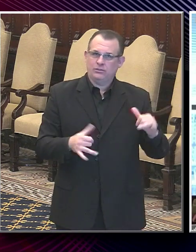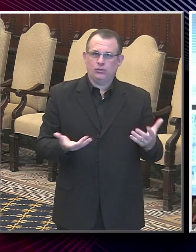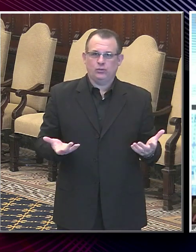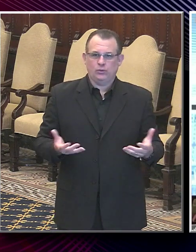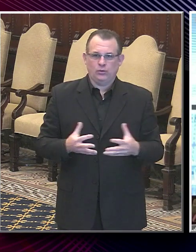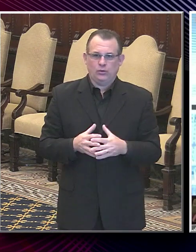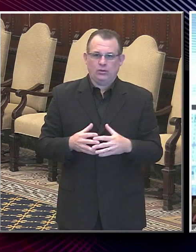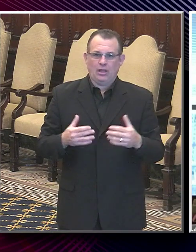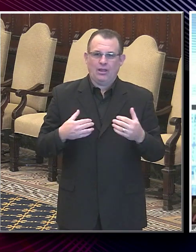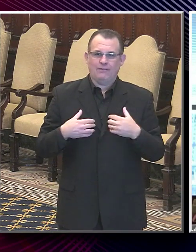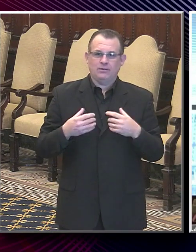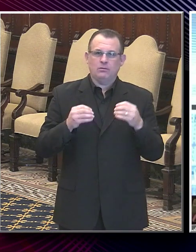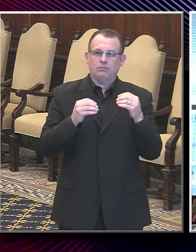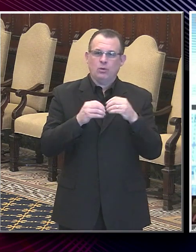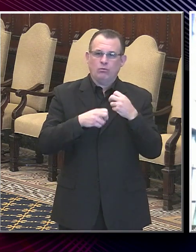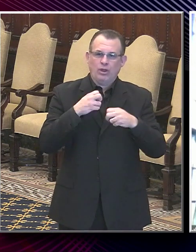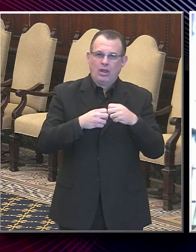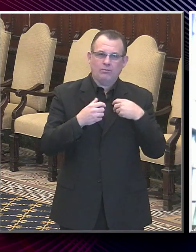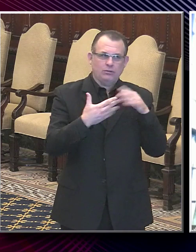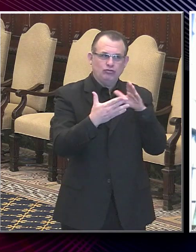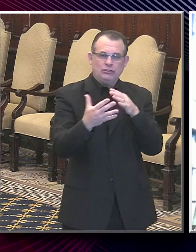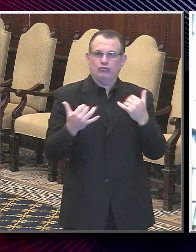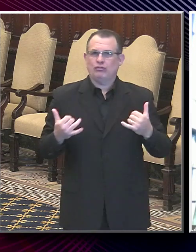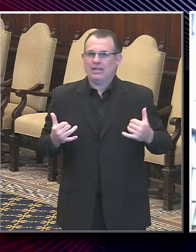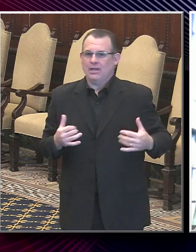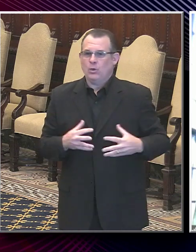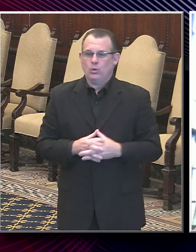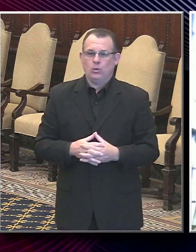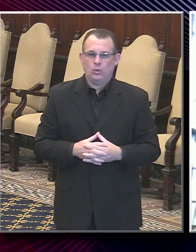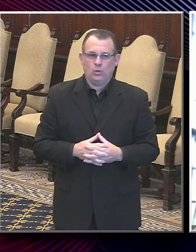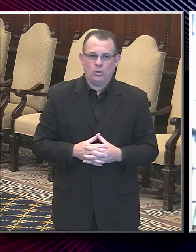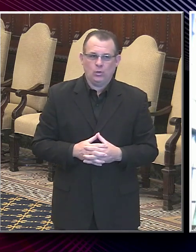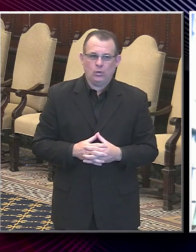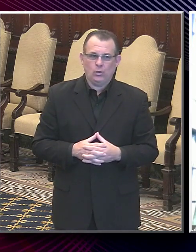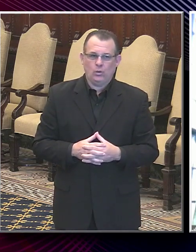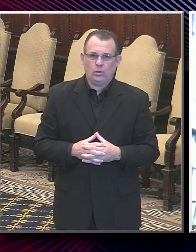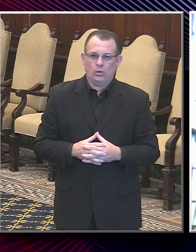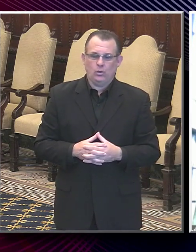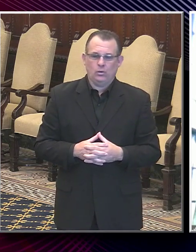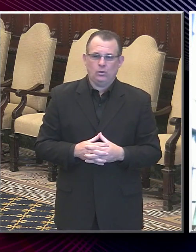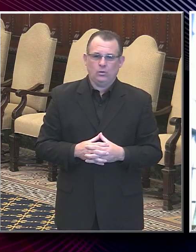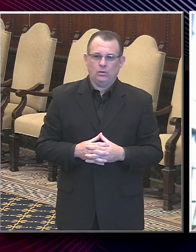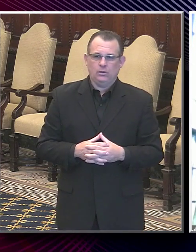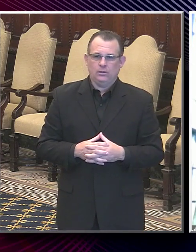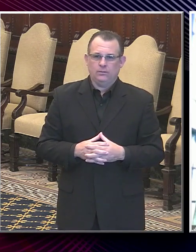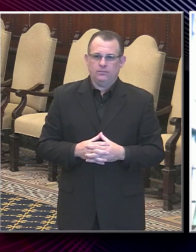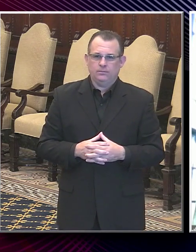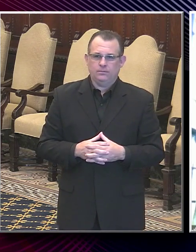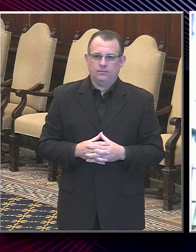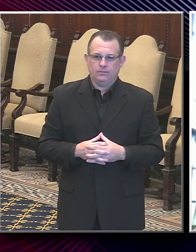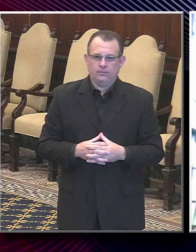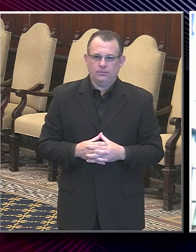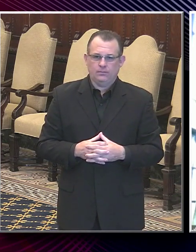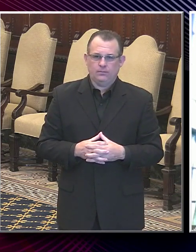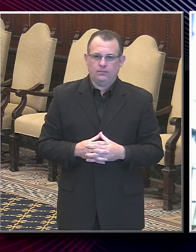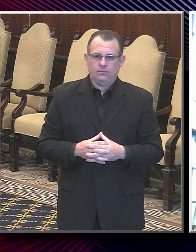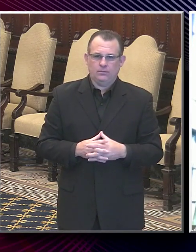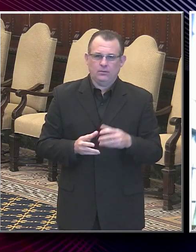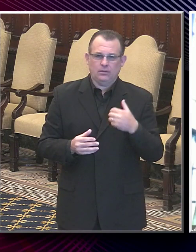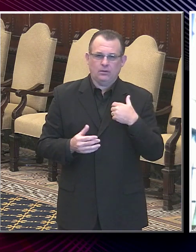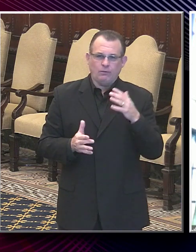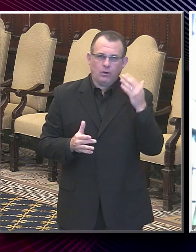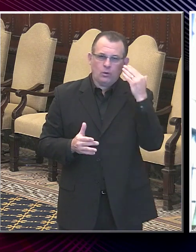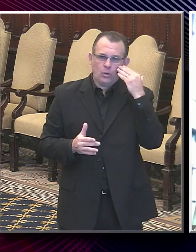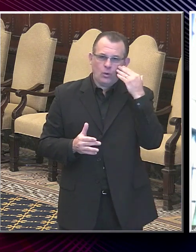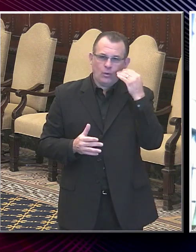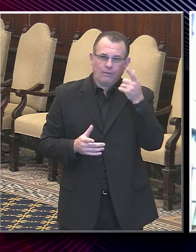issues that we need to address. Okay. If you have this on in front of you right now, or if maybe you can get it